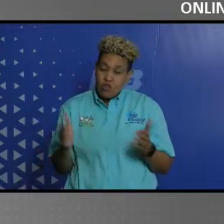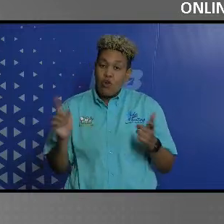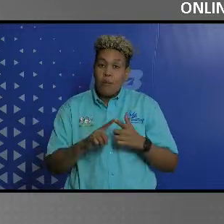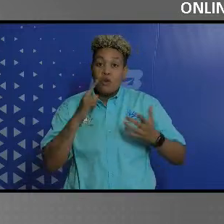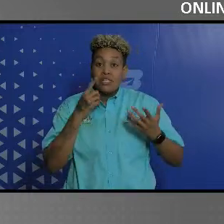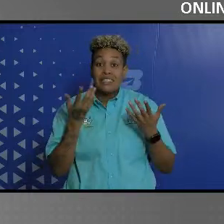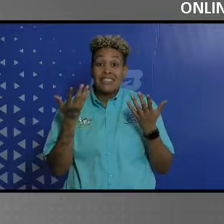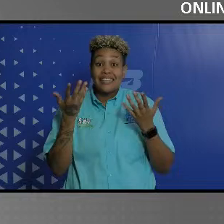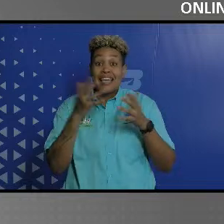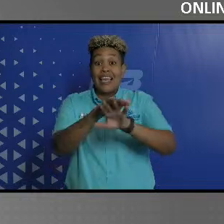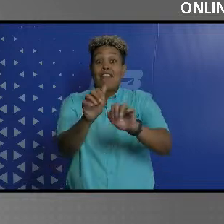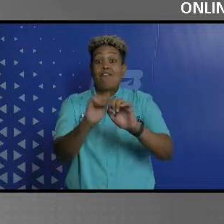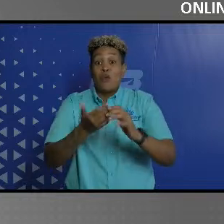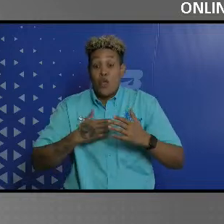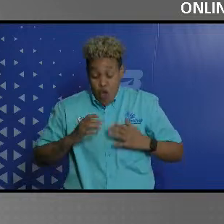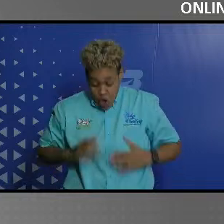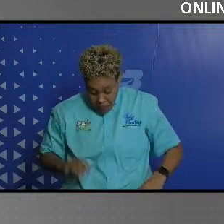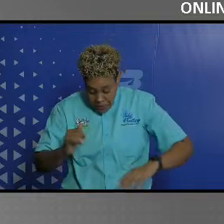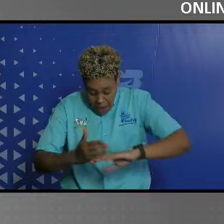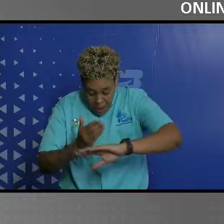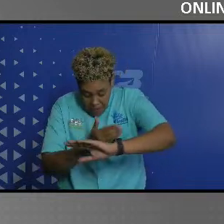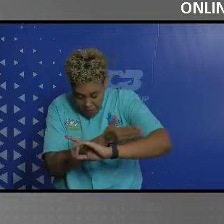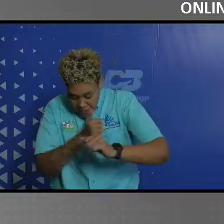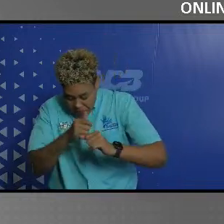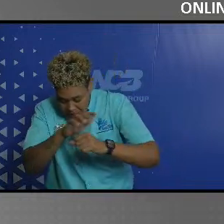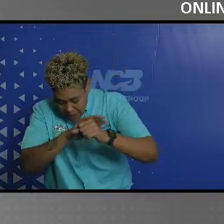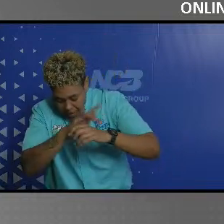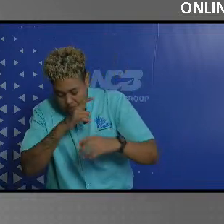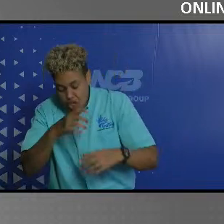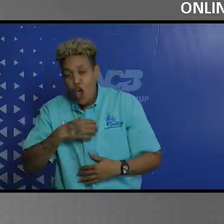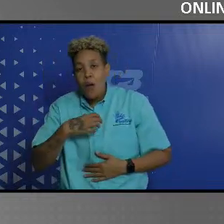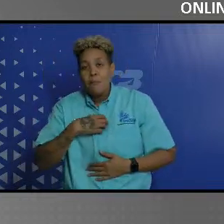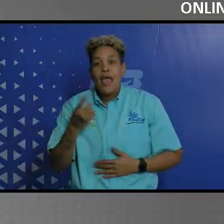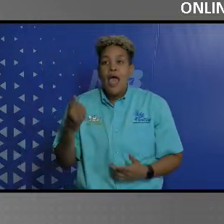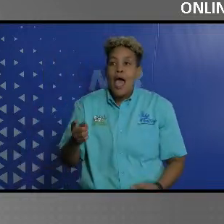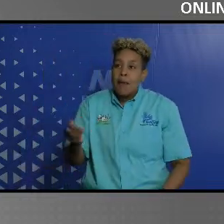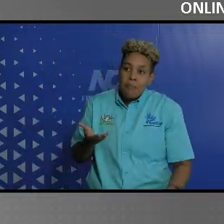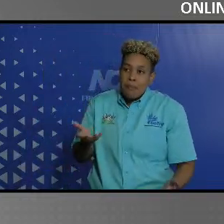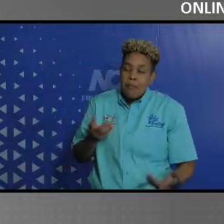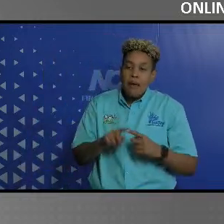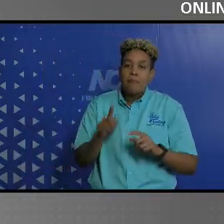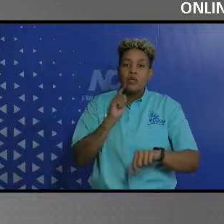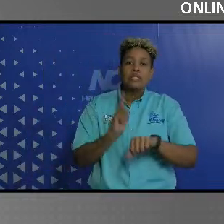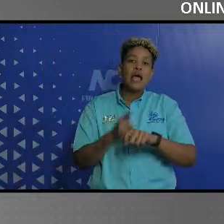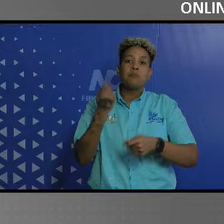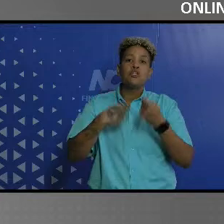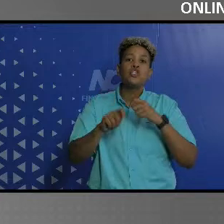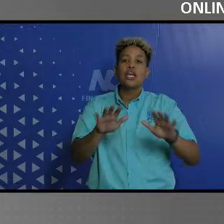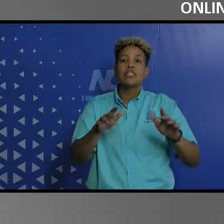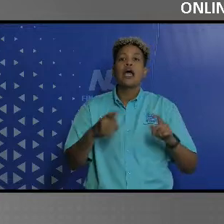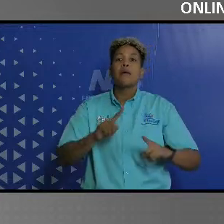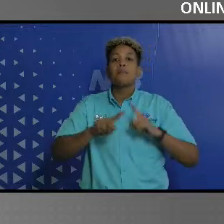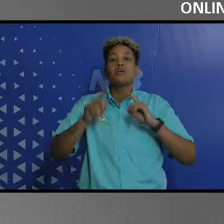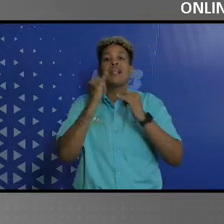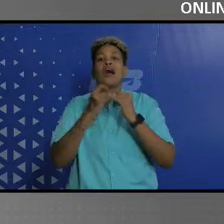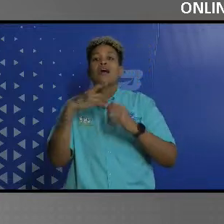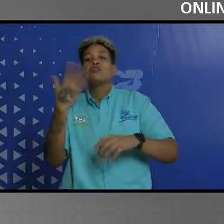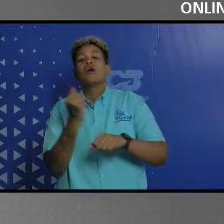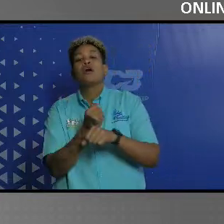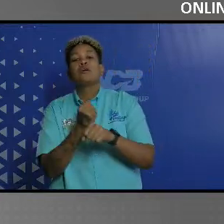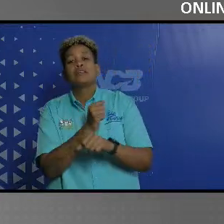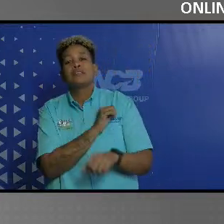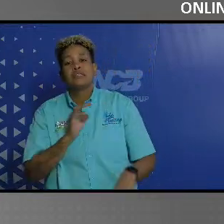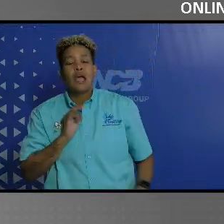with our customers, that improving areas of complaint handling and turnaround times. And lastly, employee